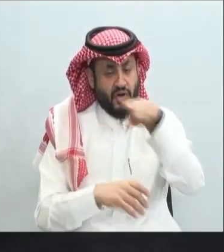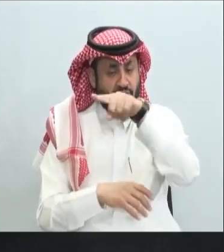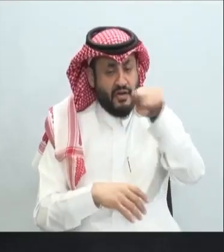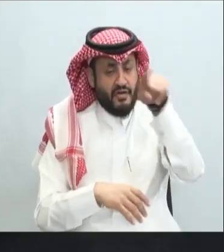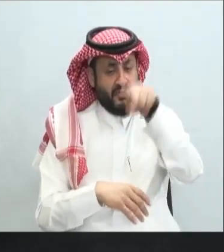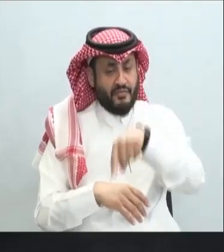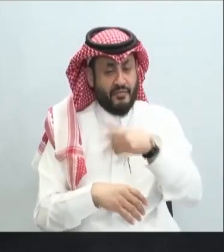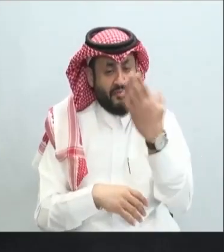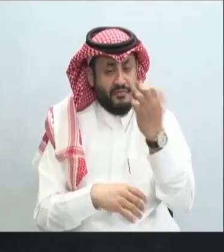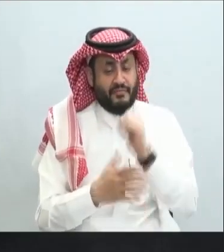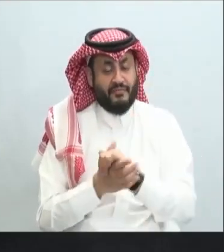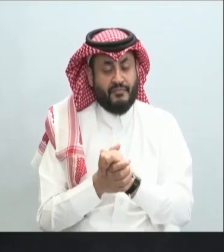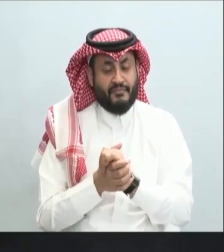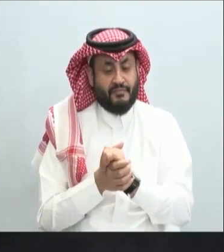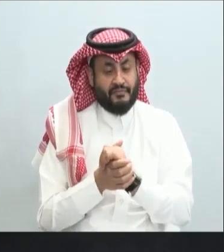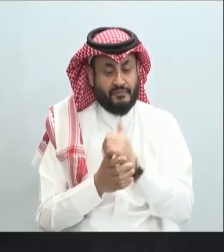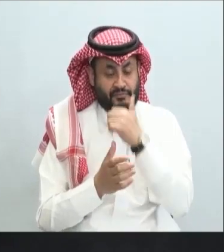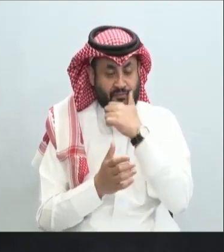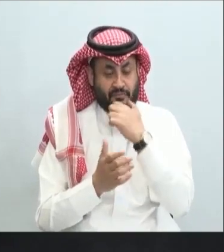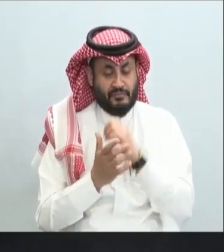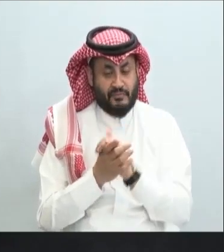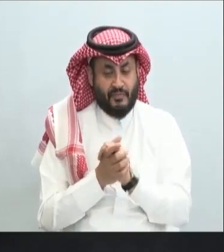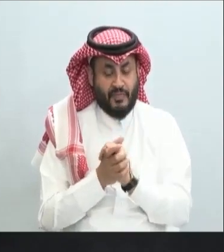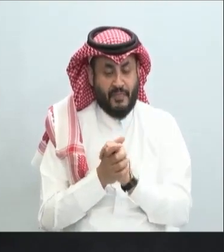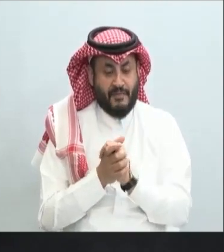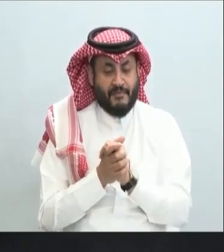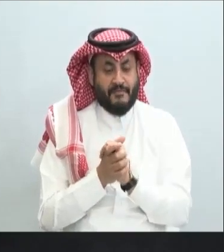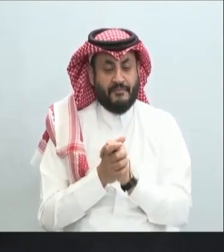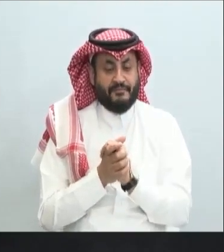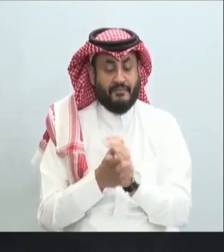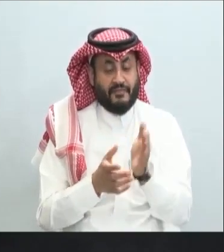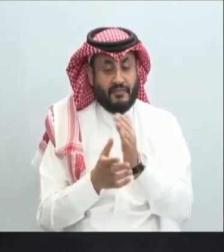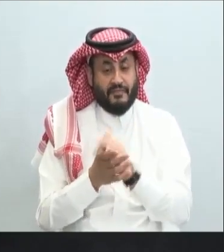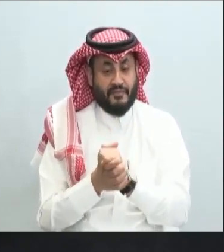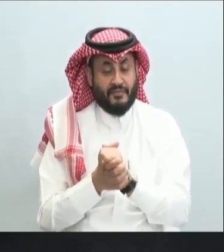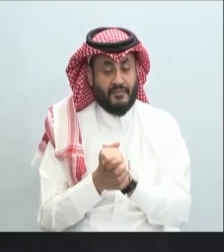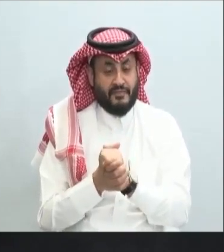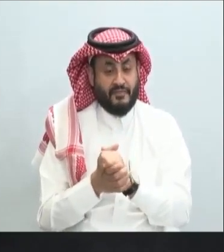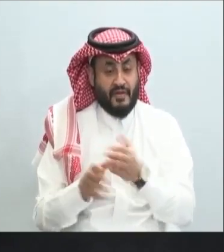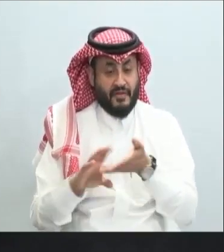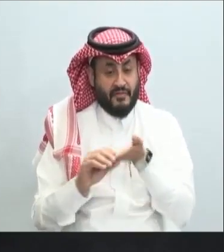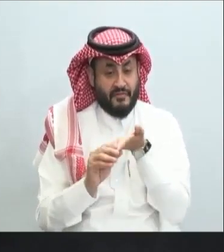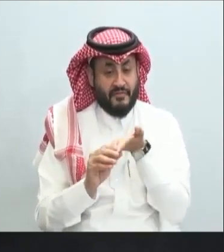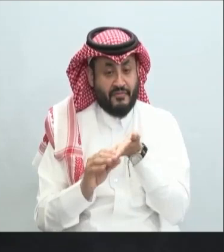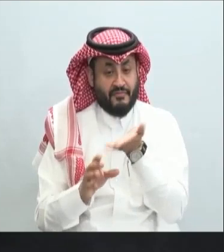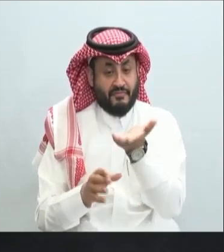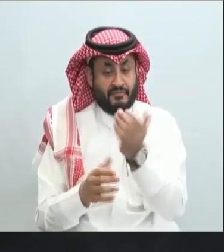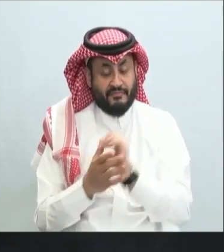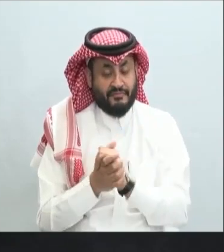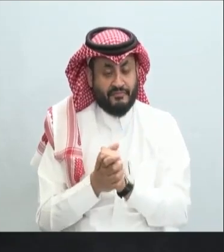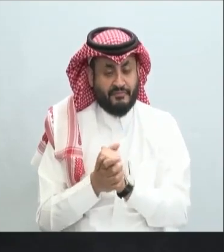like this, or we make it the shape with one hand. And after this we have